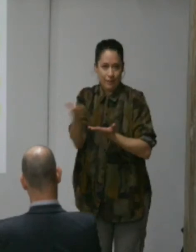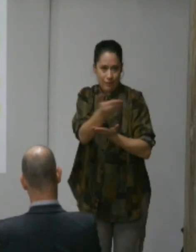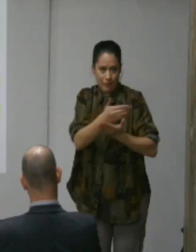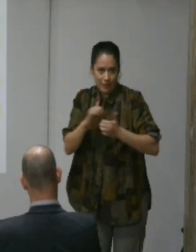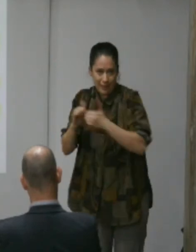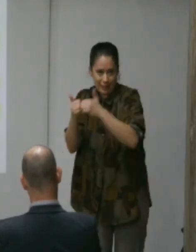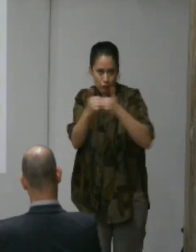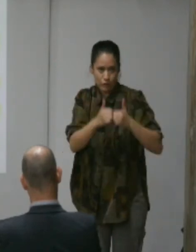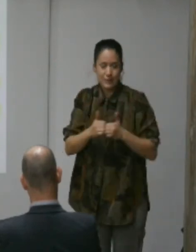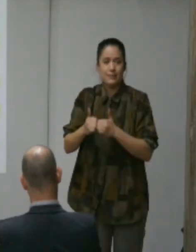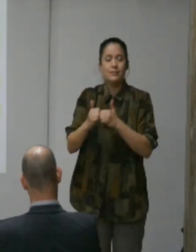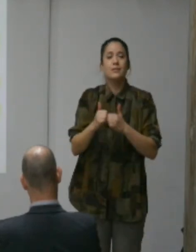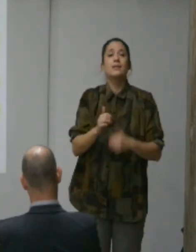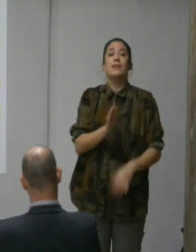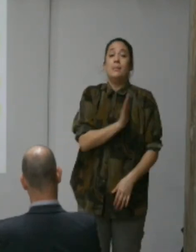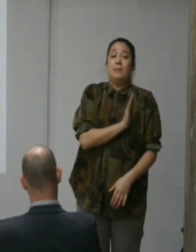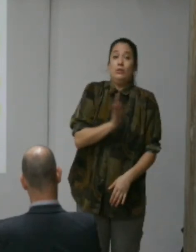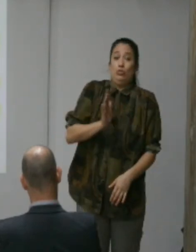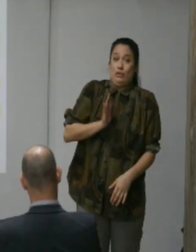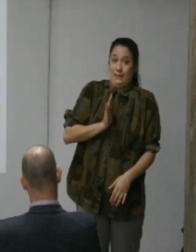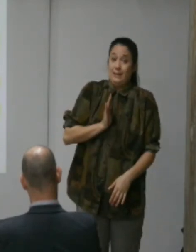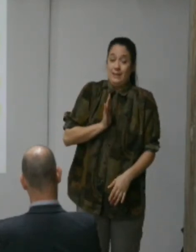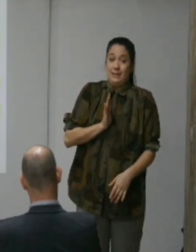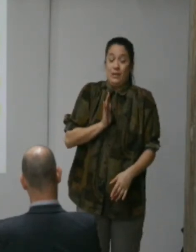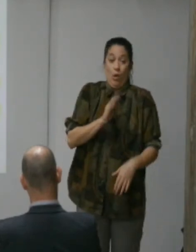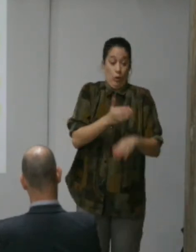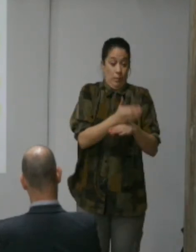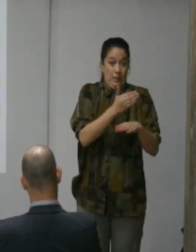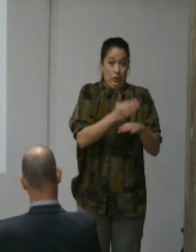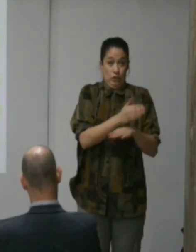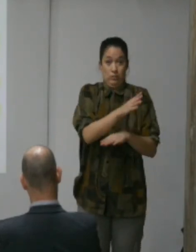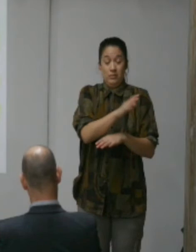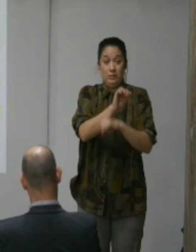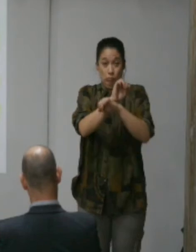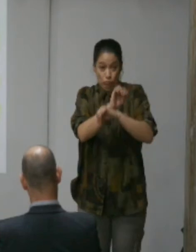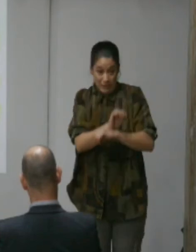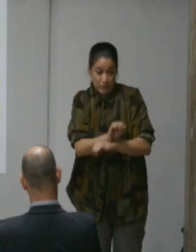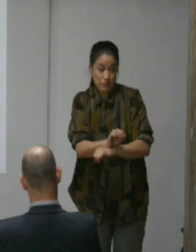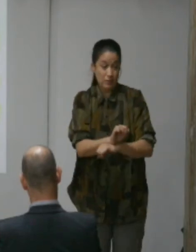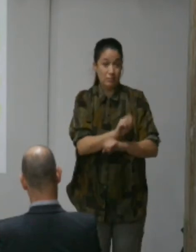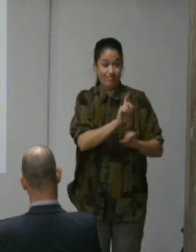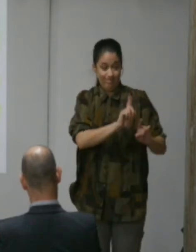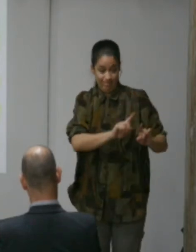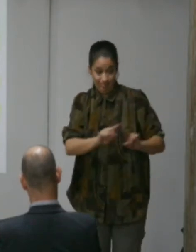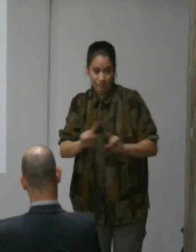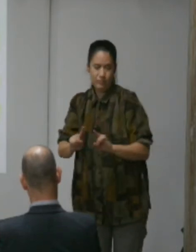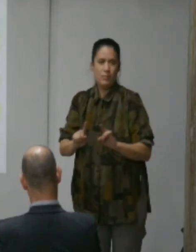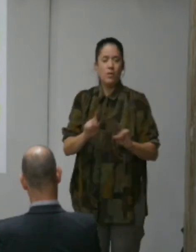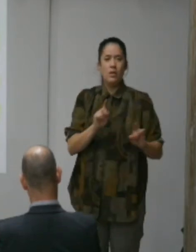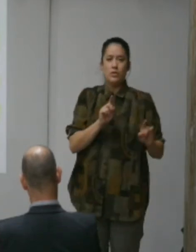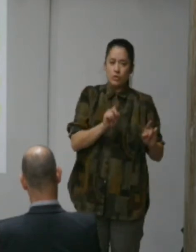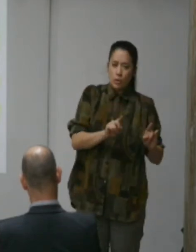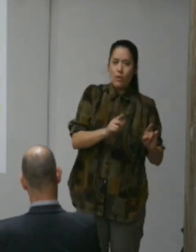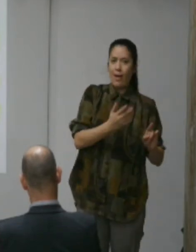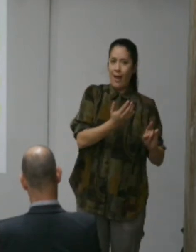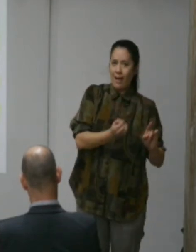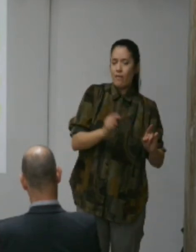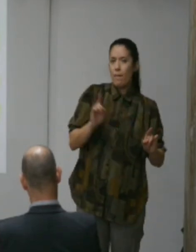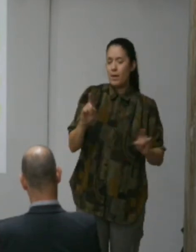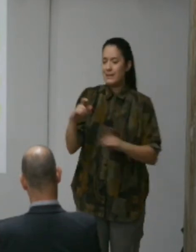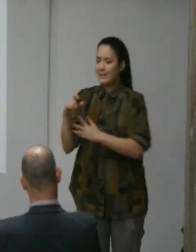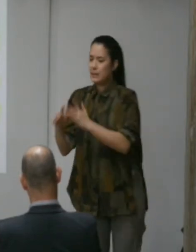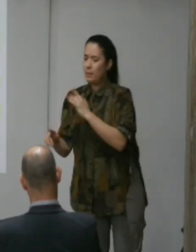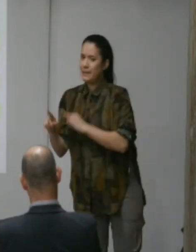military occupation, imprisonment, or an apartheid. So there's no disability justice under